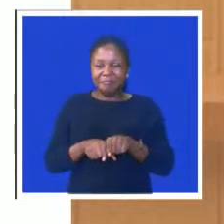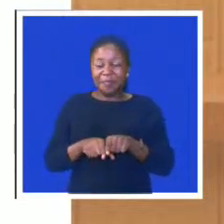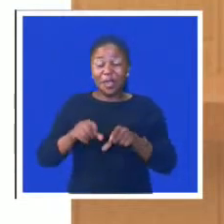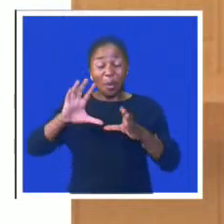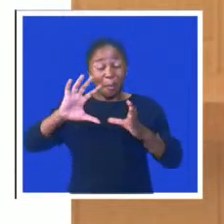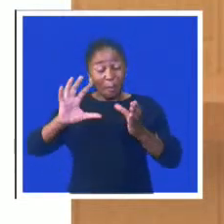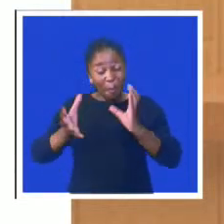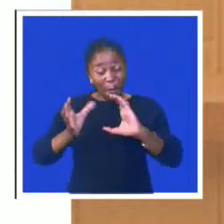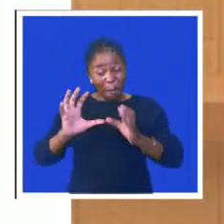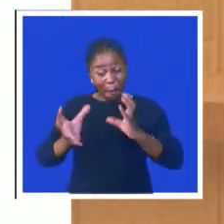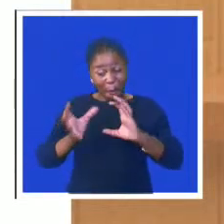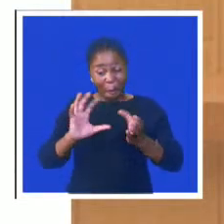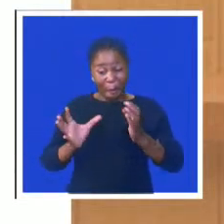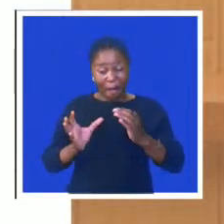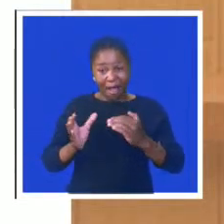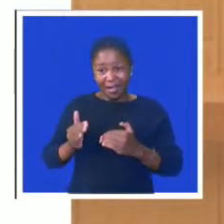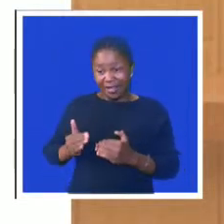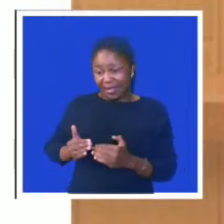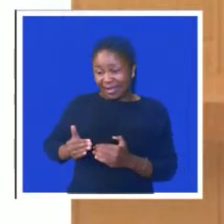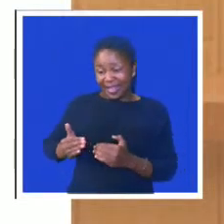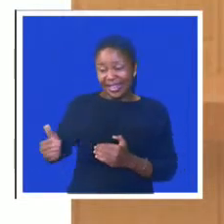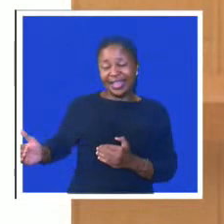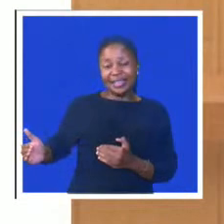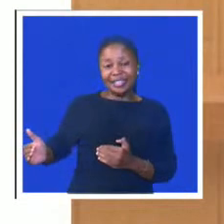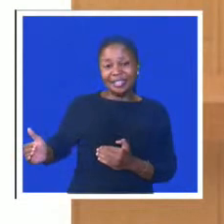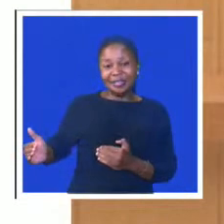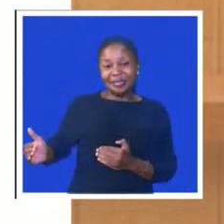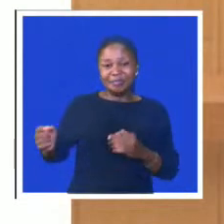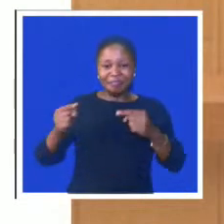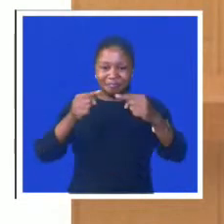is next to the box.